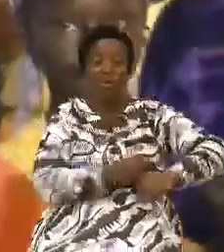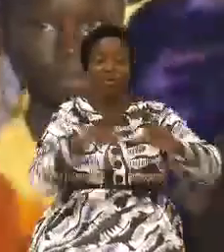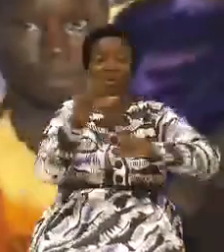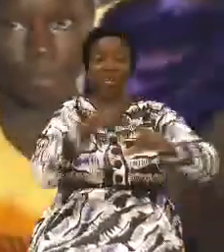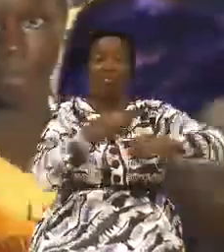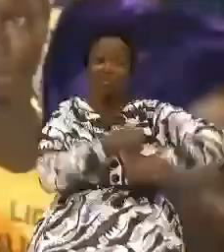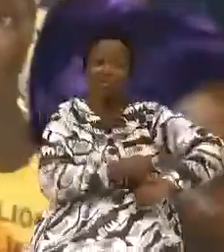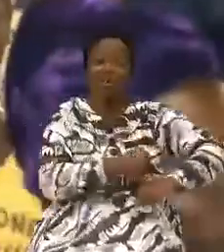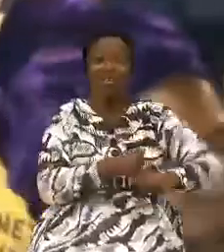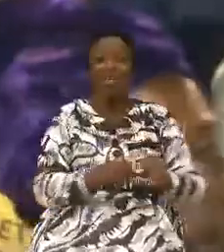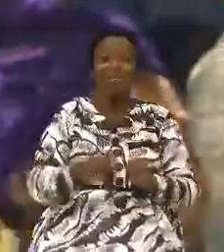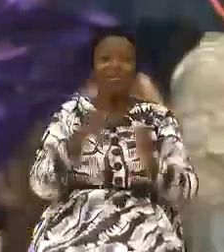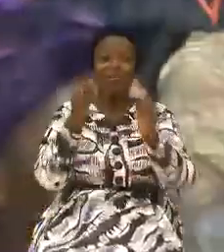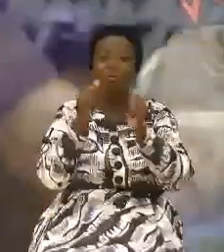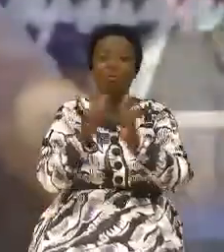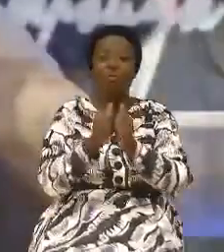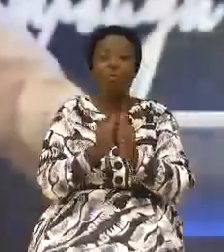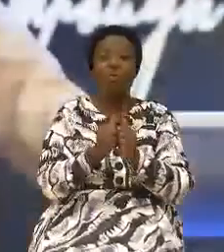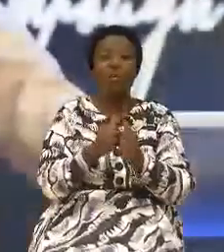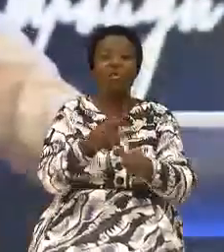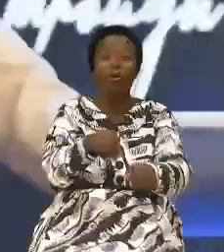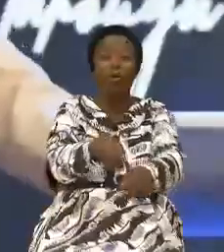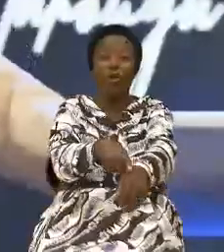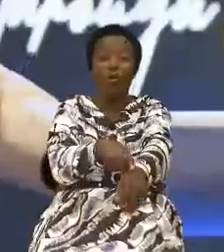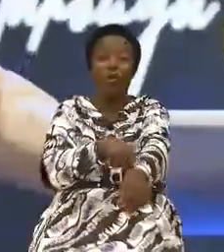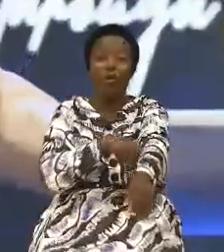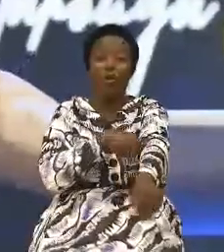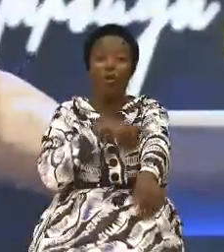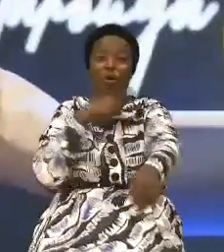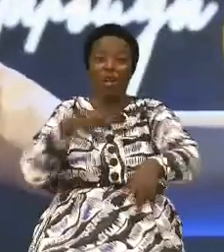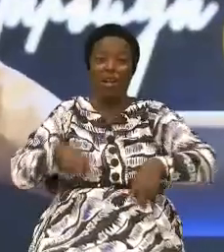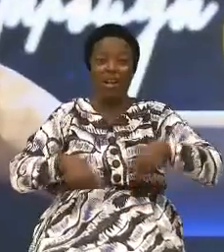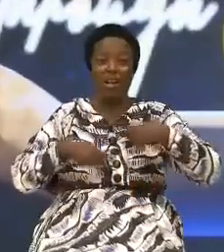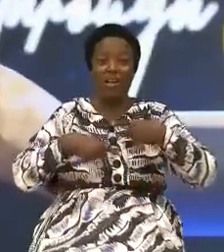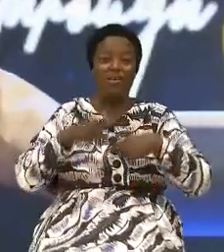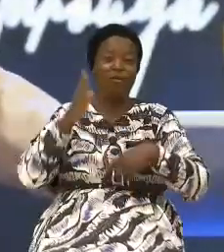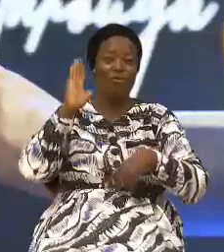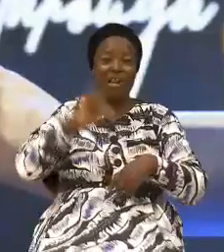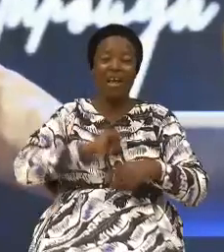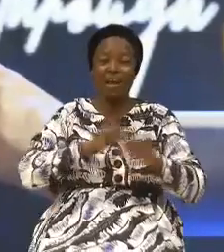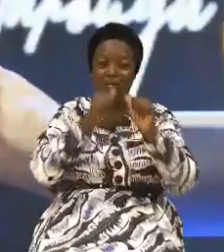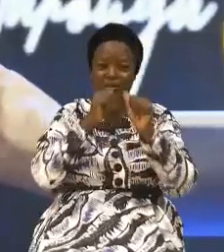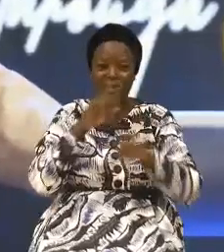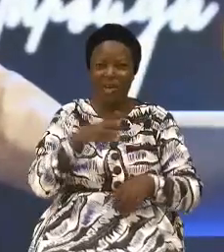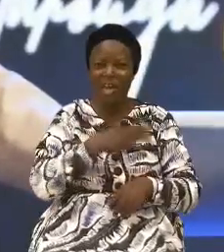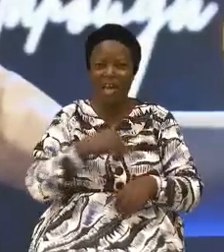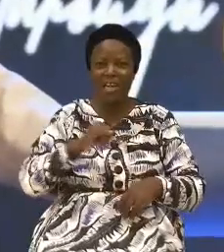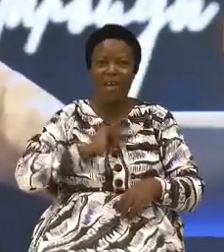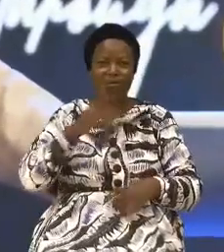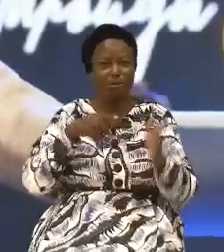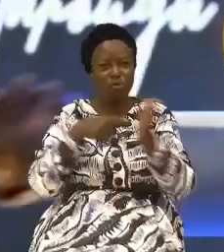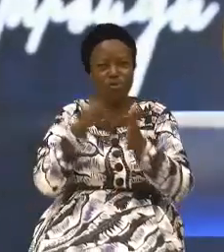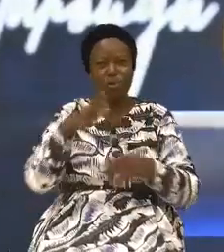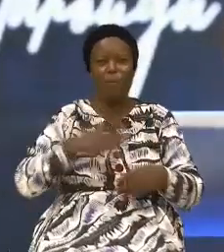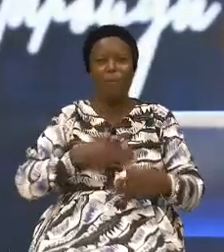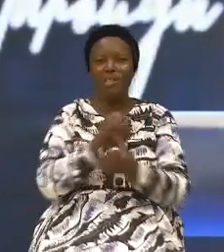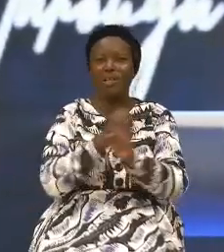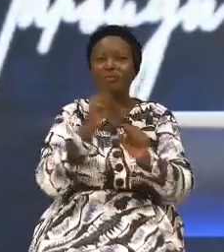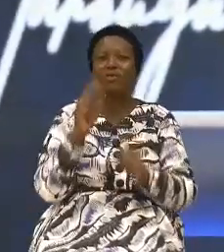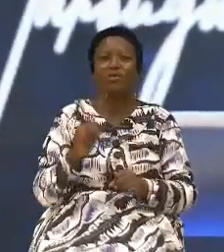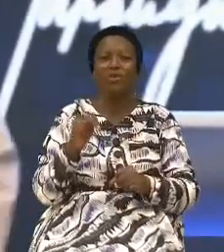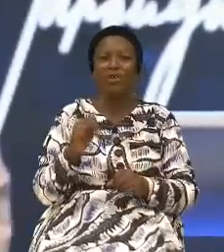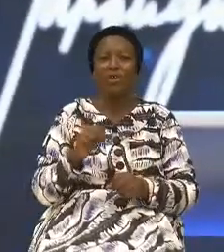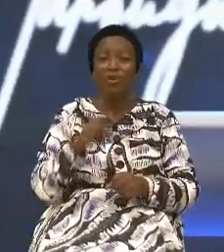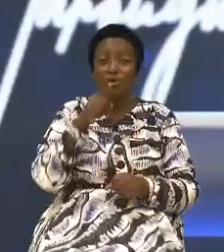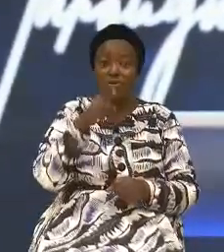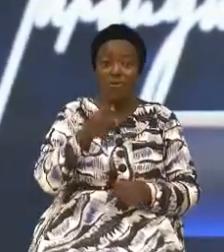With longer life will I bless you, and I will show you my salvation. You will